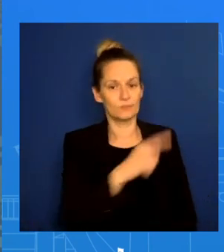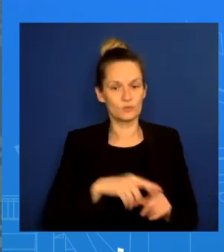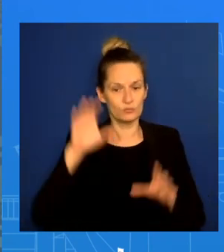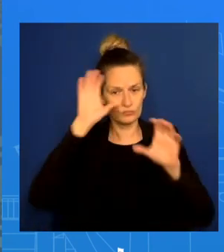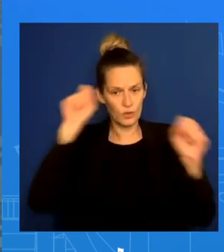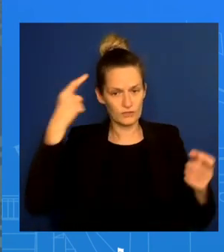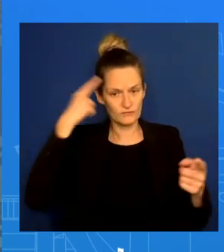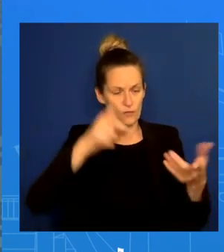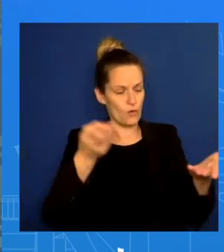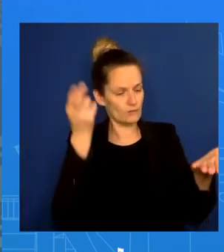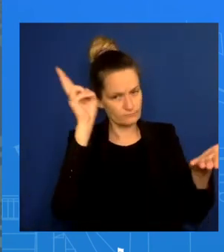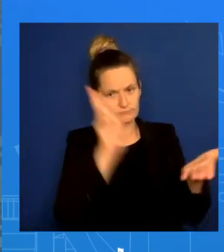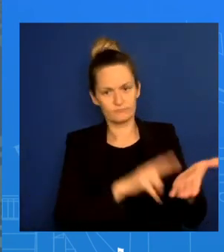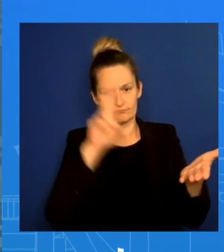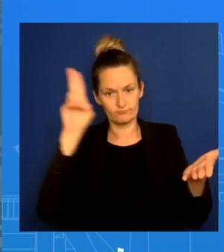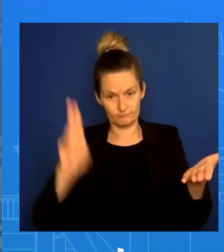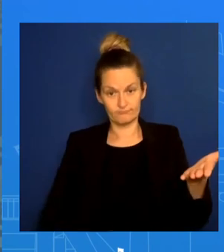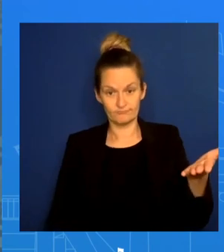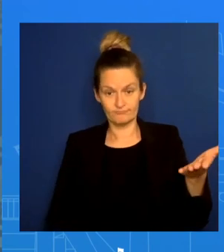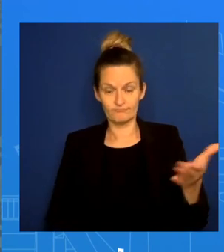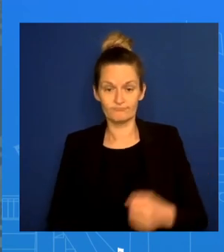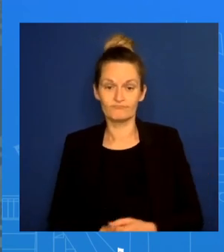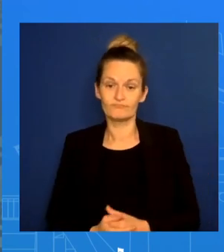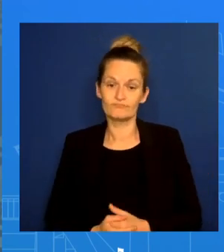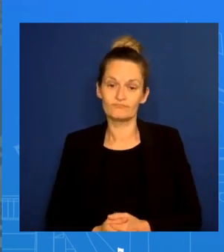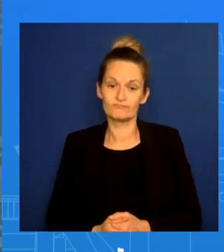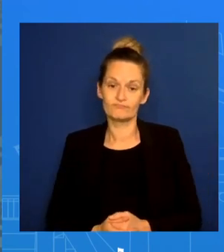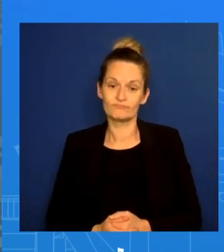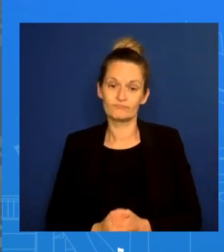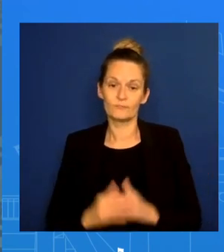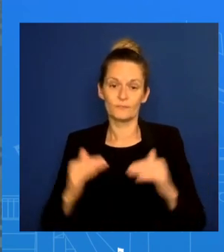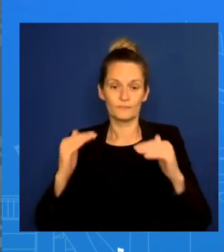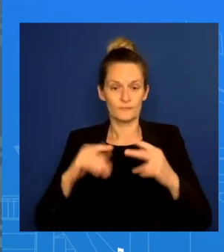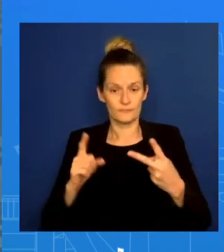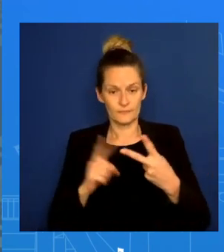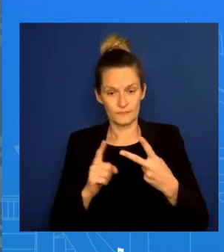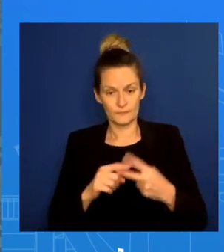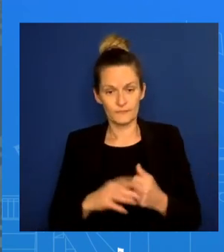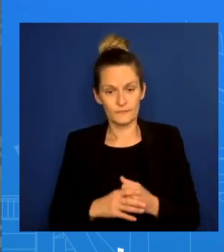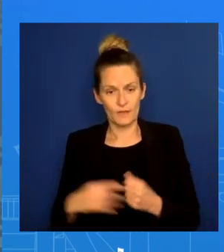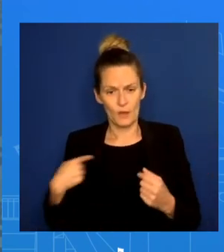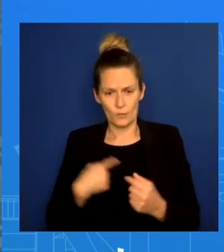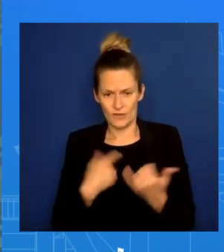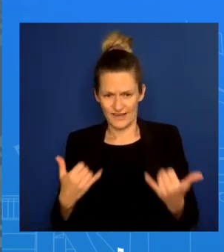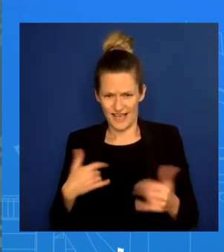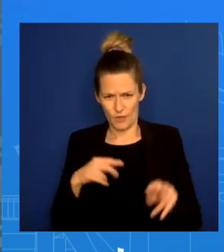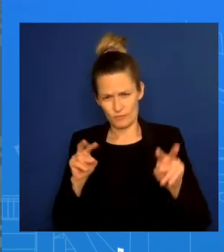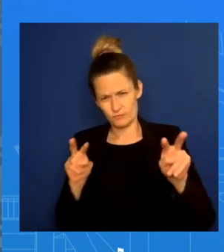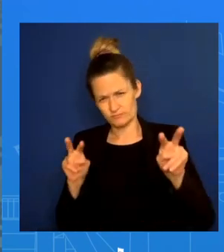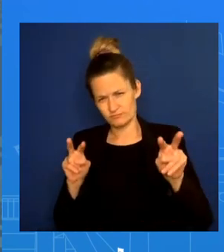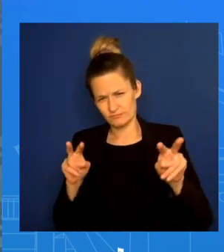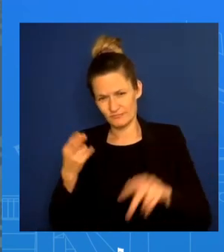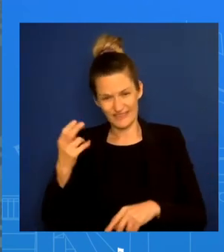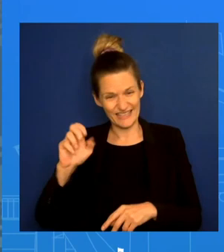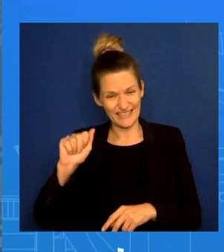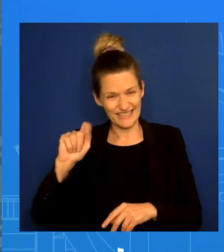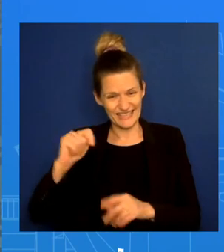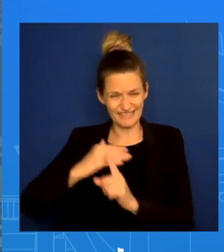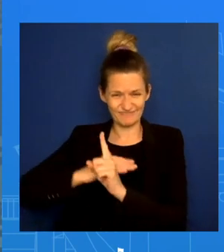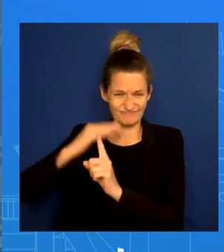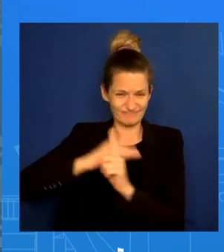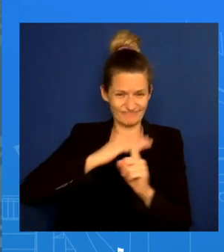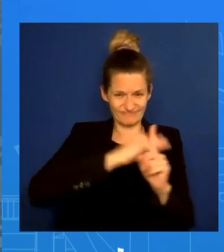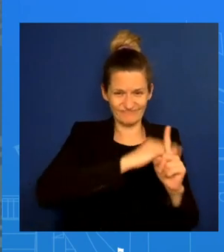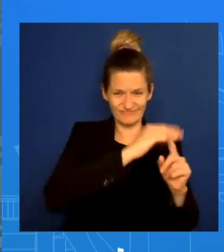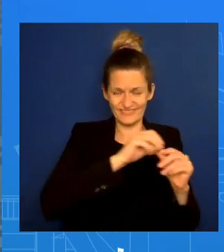conditions impacting millions of Americans. The president has directed his team to take swift and aggressive action to protect communities, and last